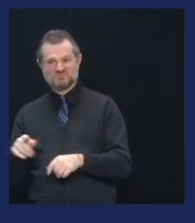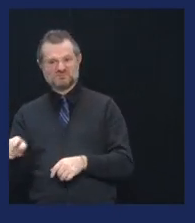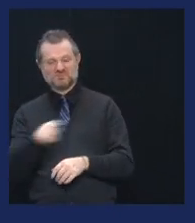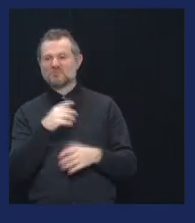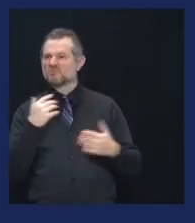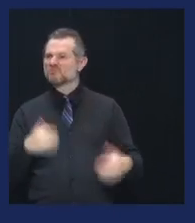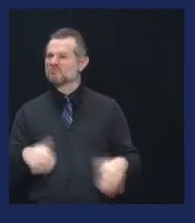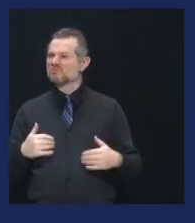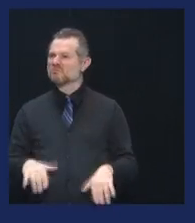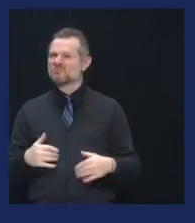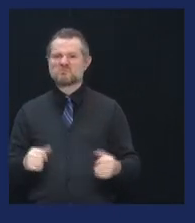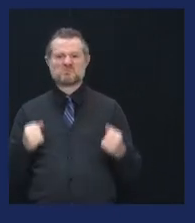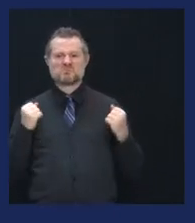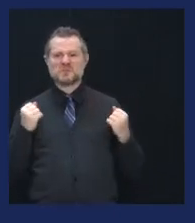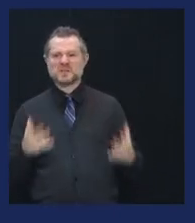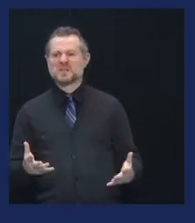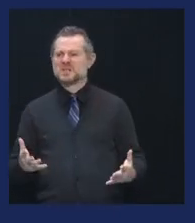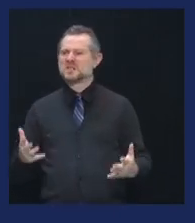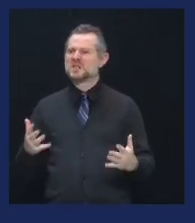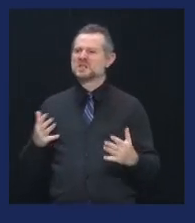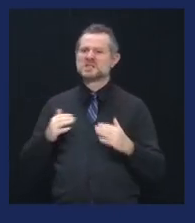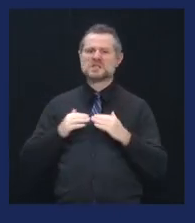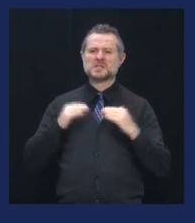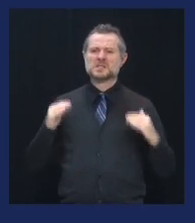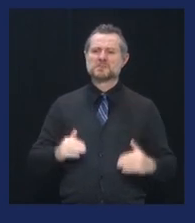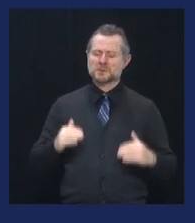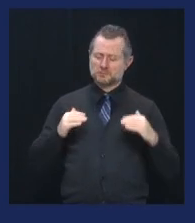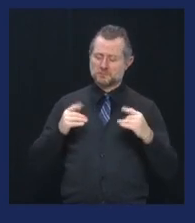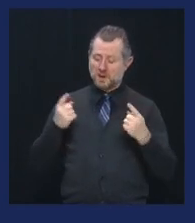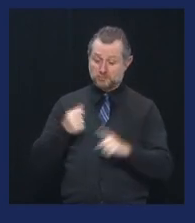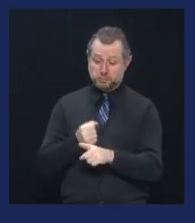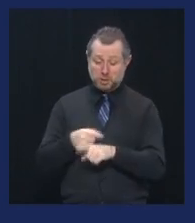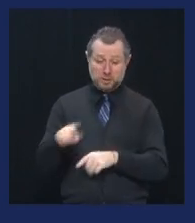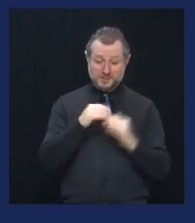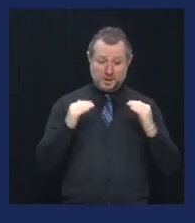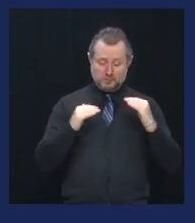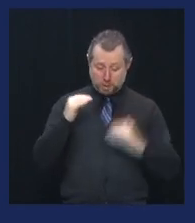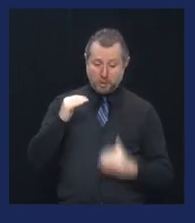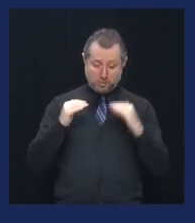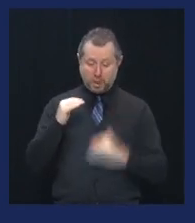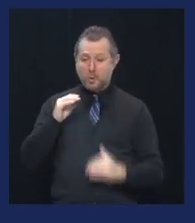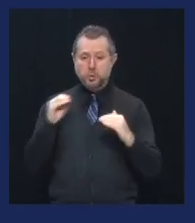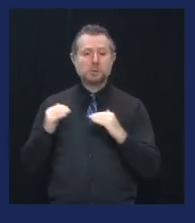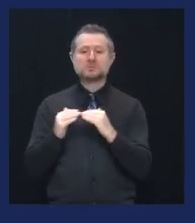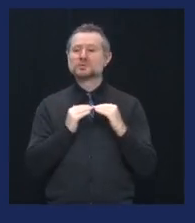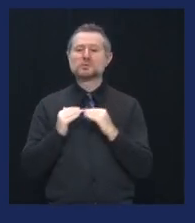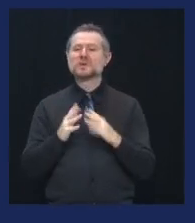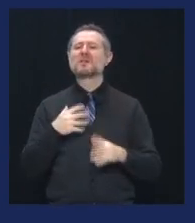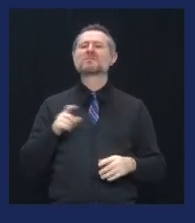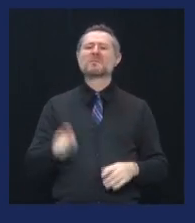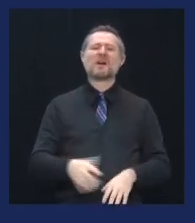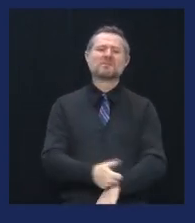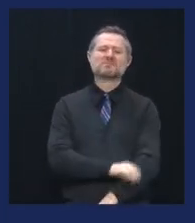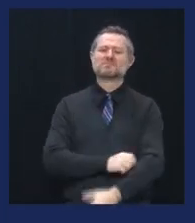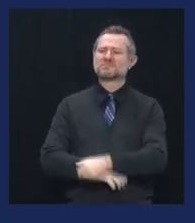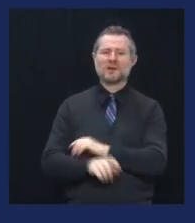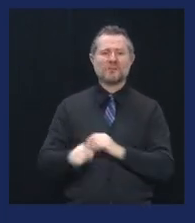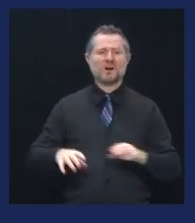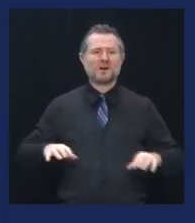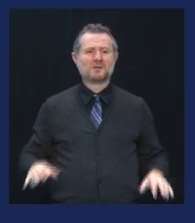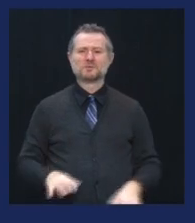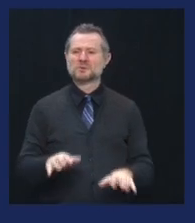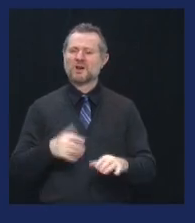pervasive in our society. We must act in this moment to address those disparities.